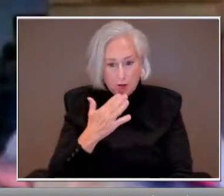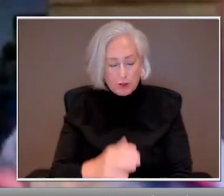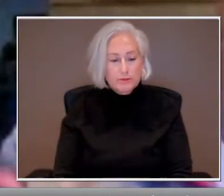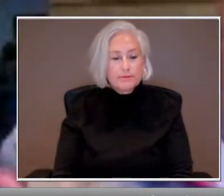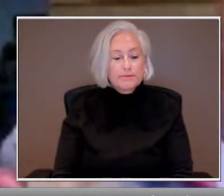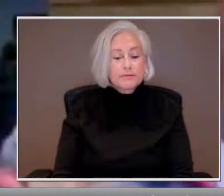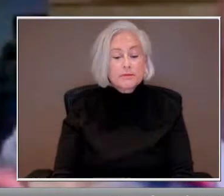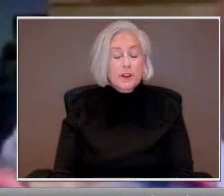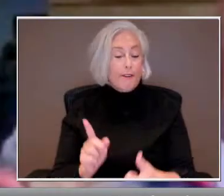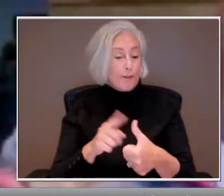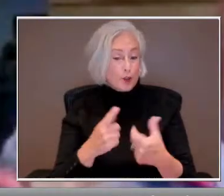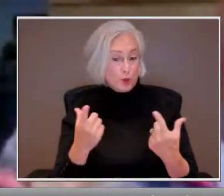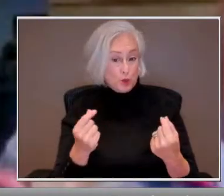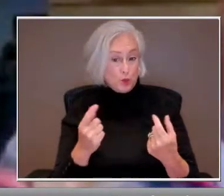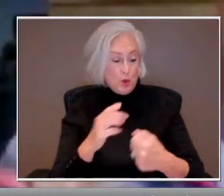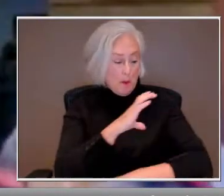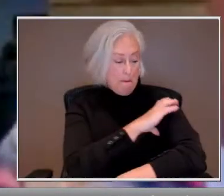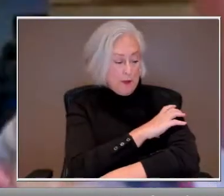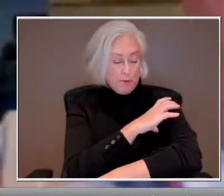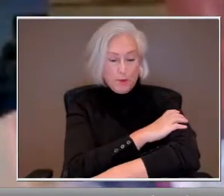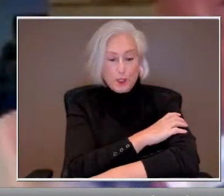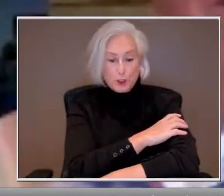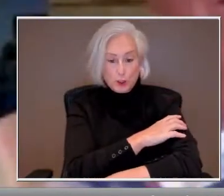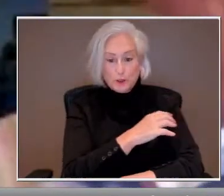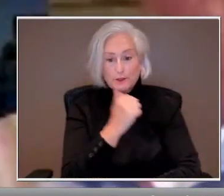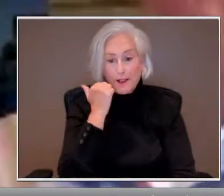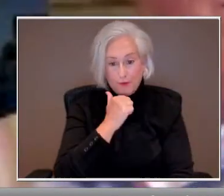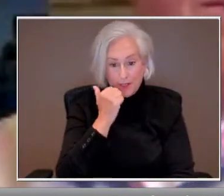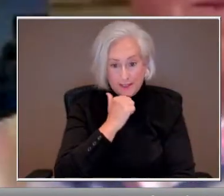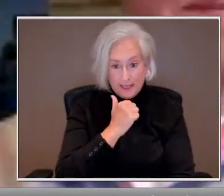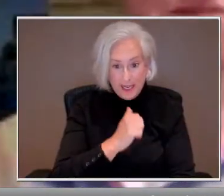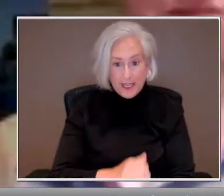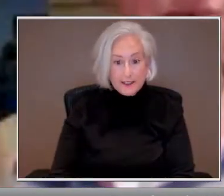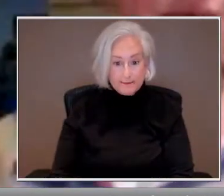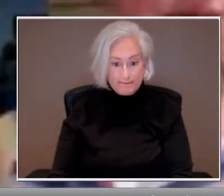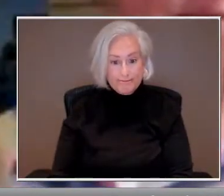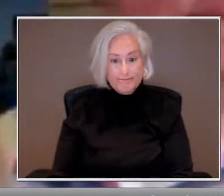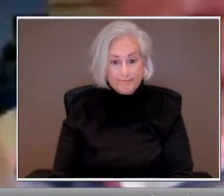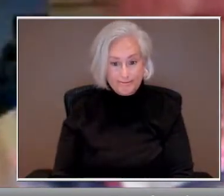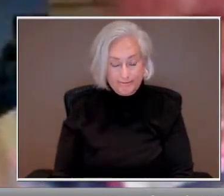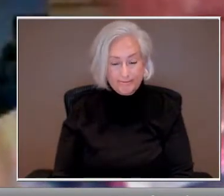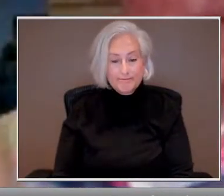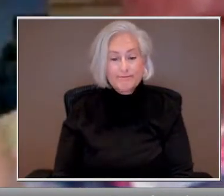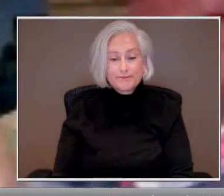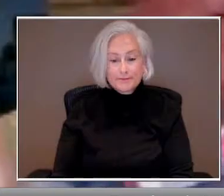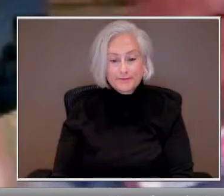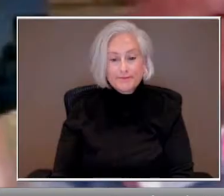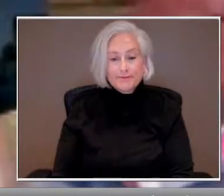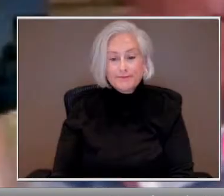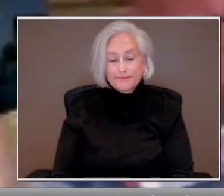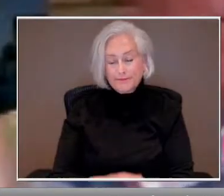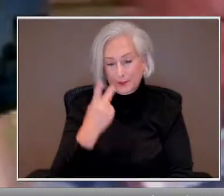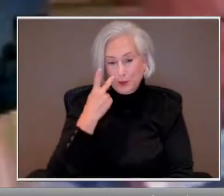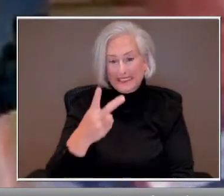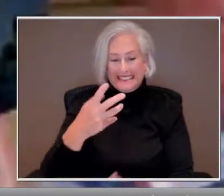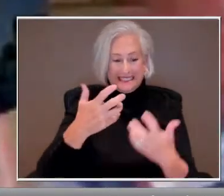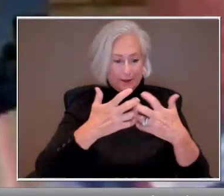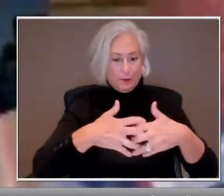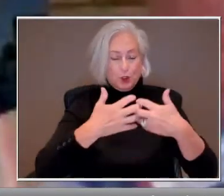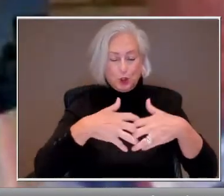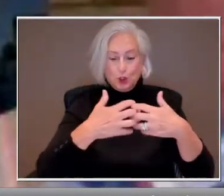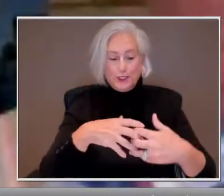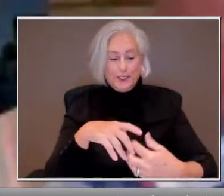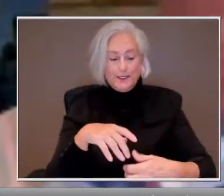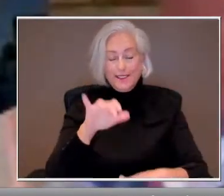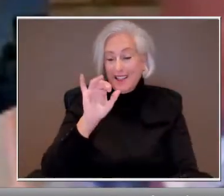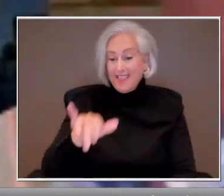day. That's I have my blood pressure cuff, and nice thing about this